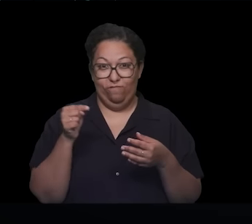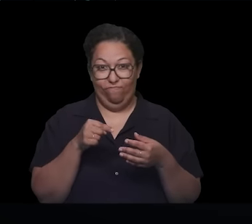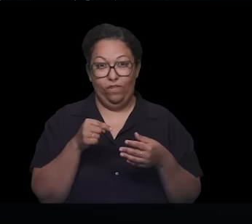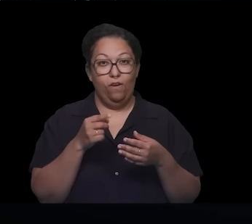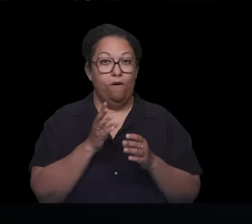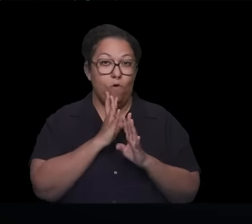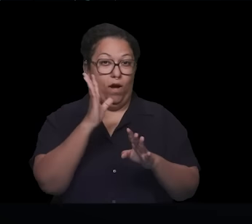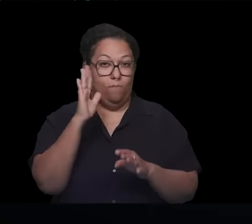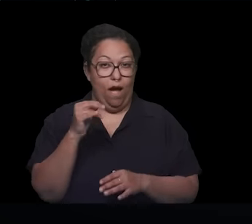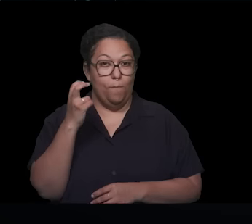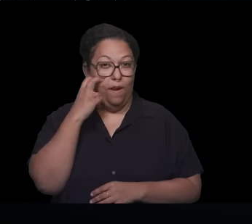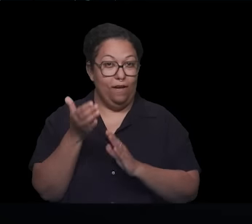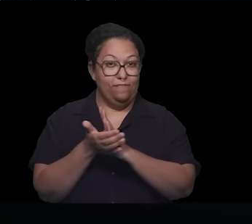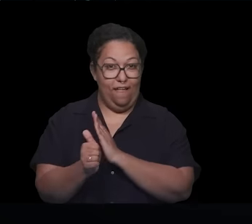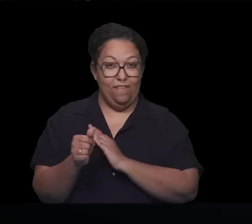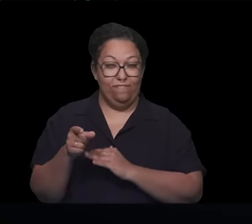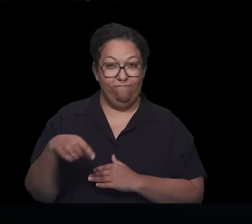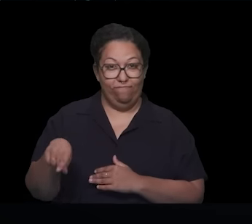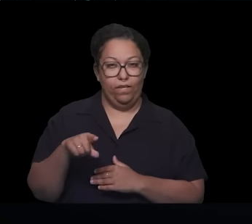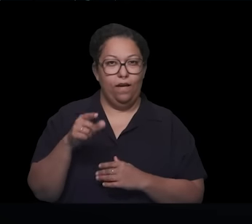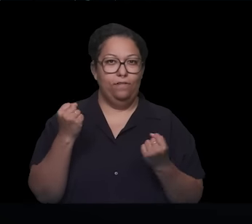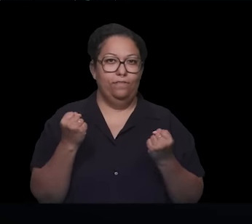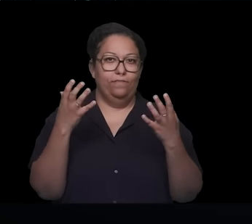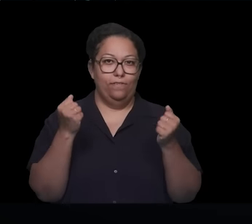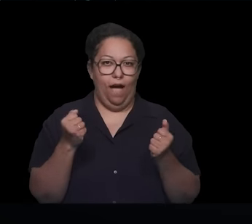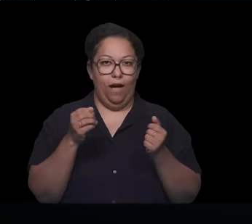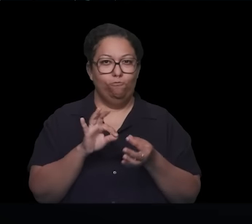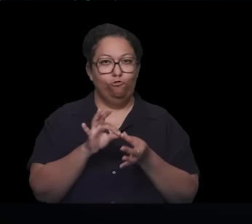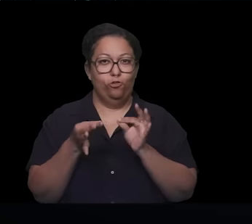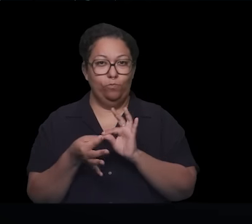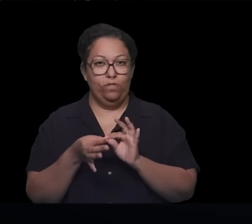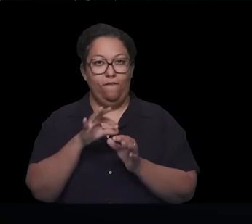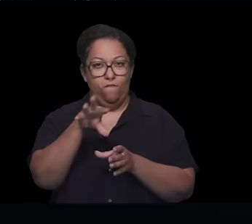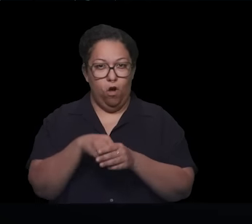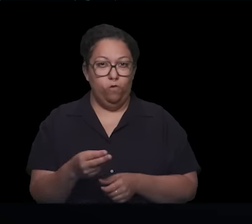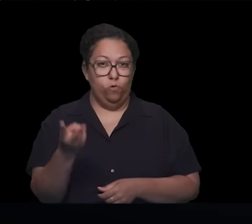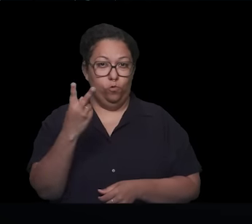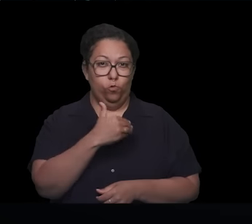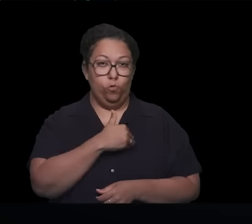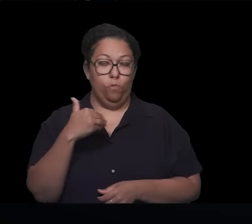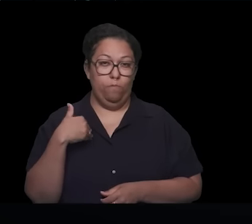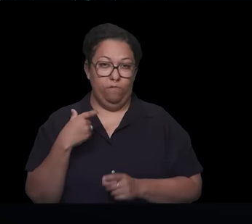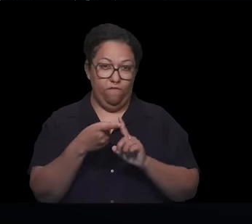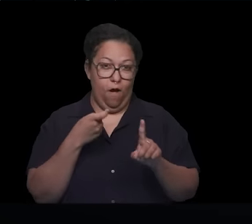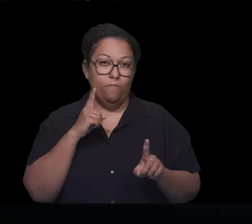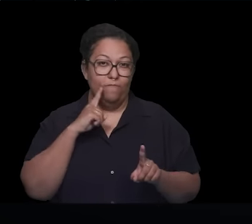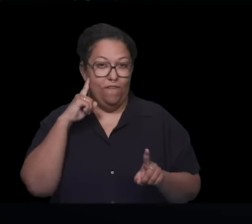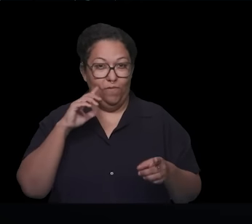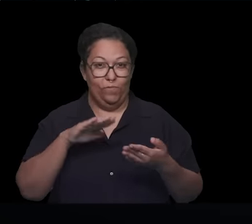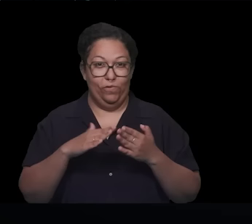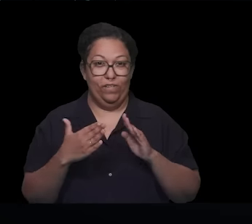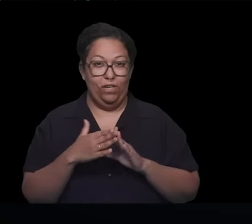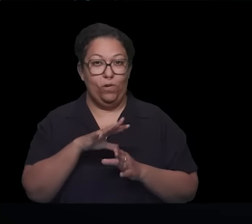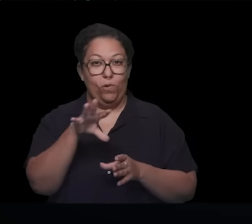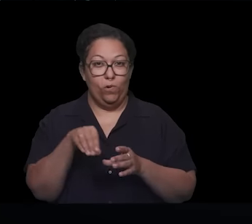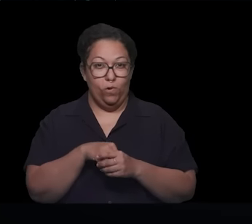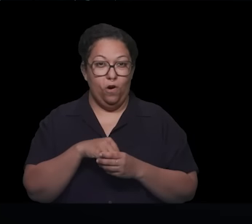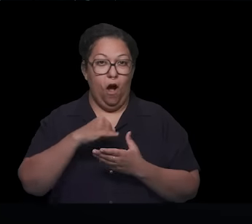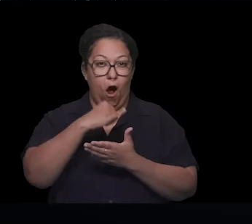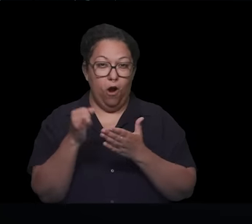audio description voiced by blind talent, and the sign language interpreter is involved by two members of the deaf